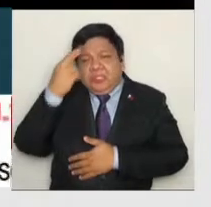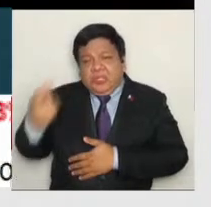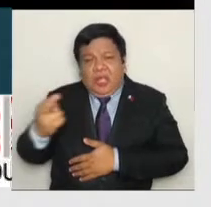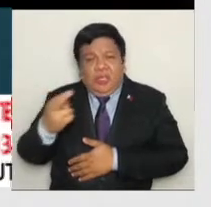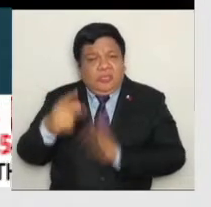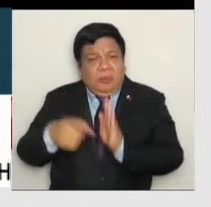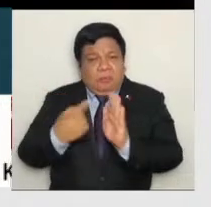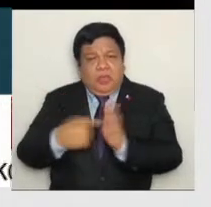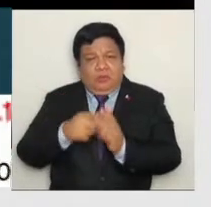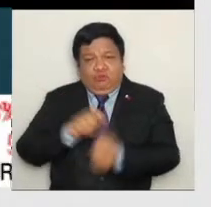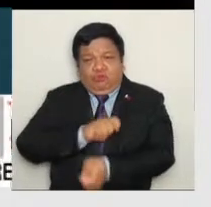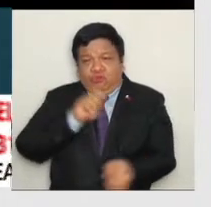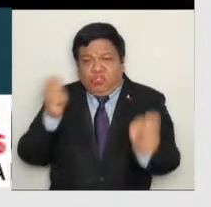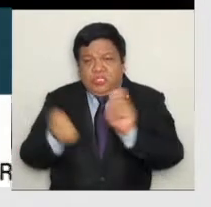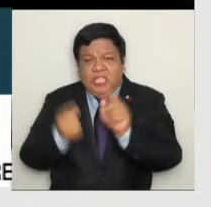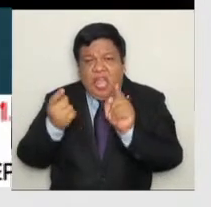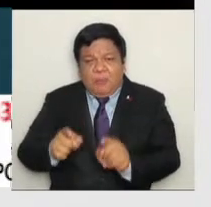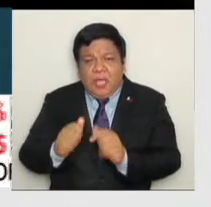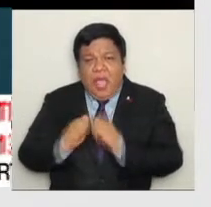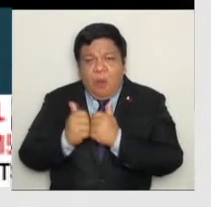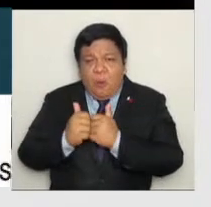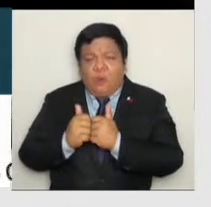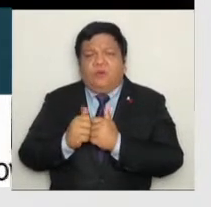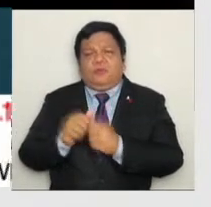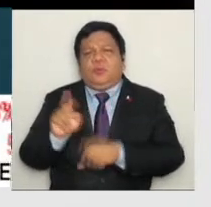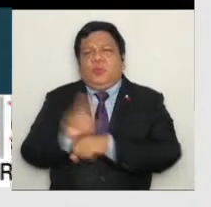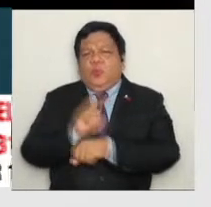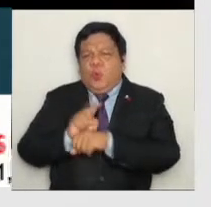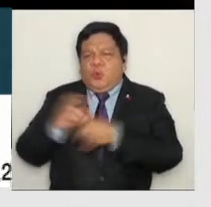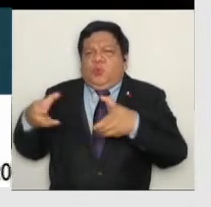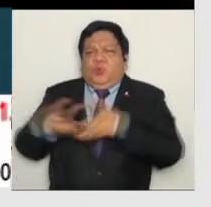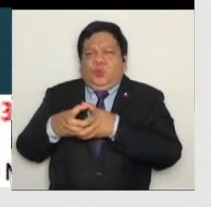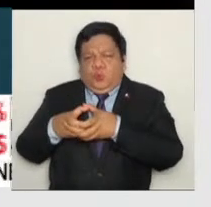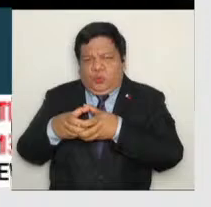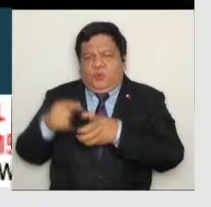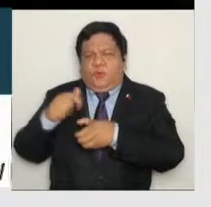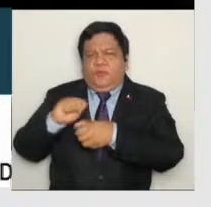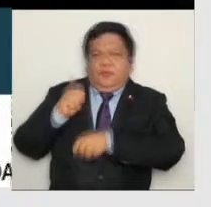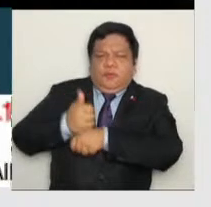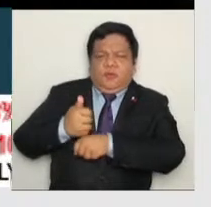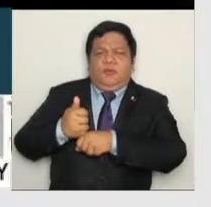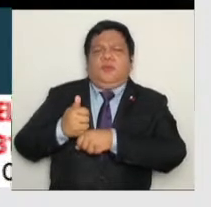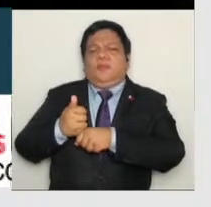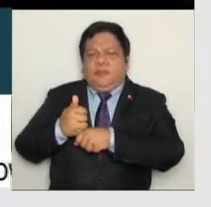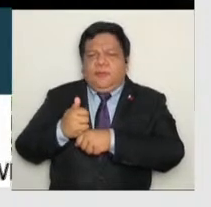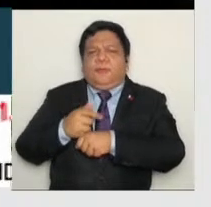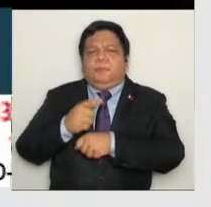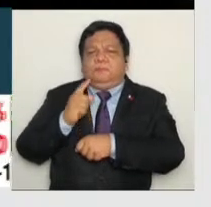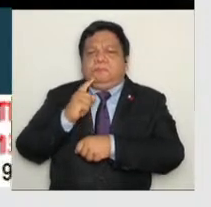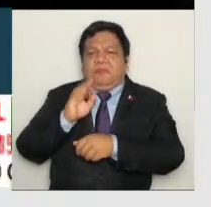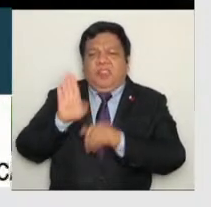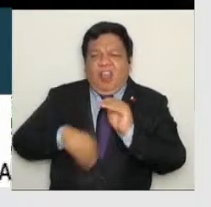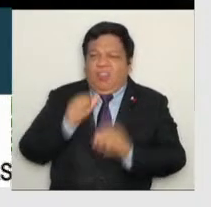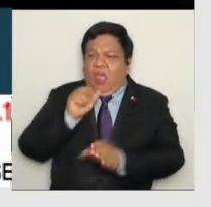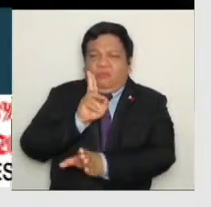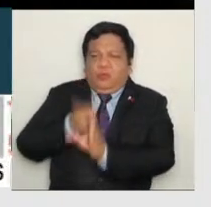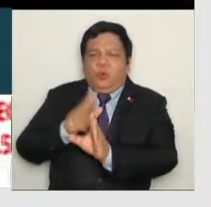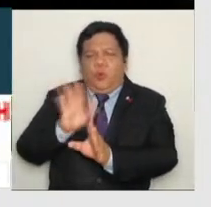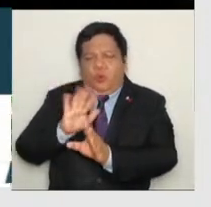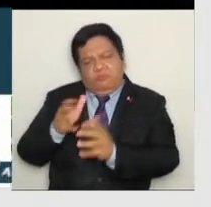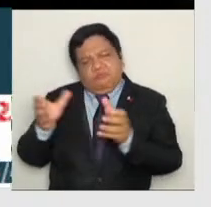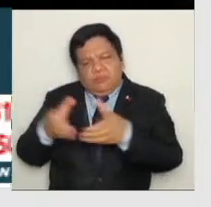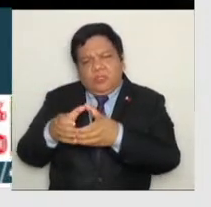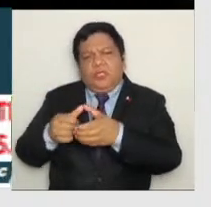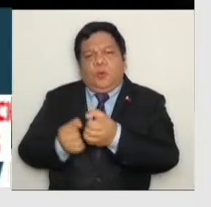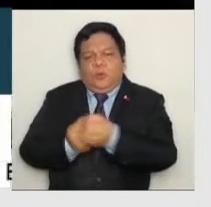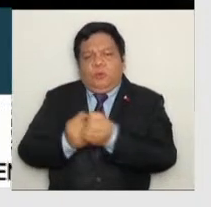happen if we use institutions, no, rather than shying away from institutions. And that's the reason why I contemplate continuing a career